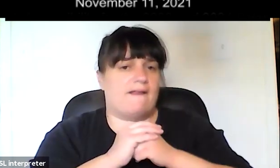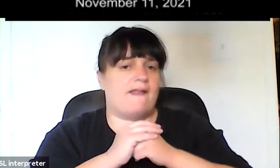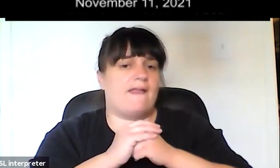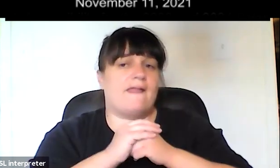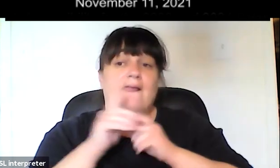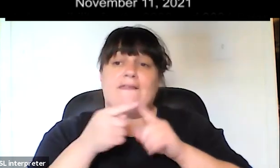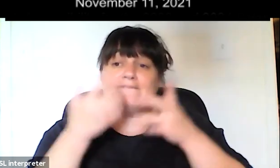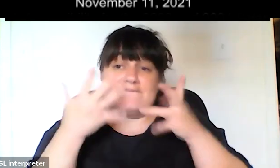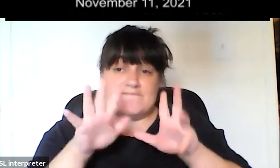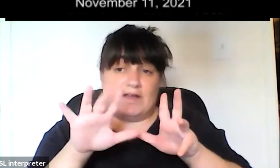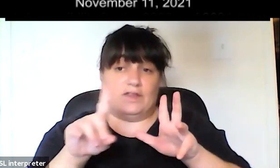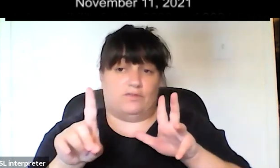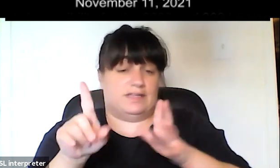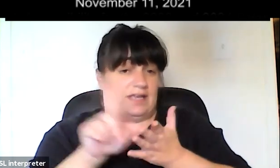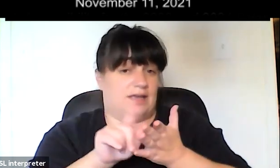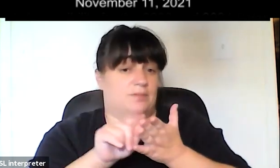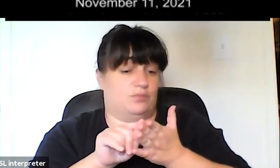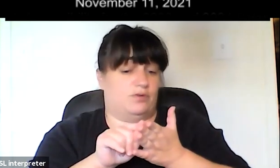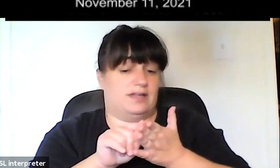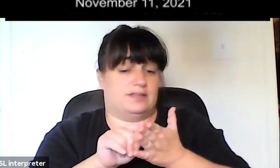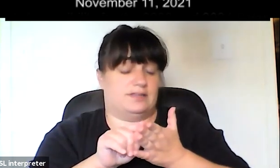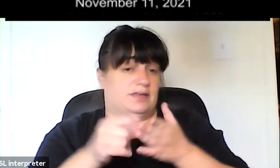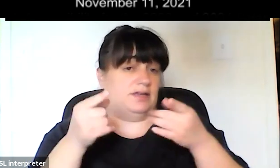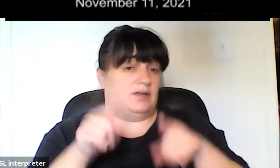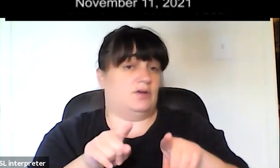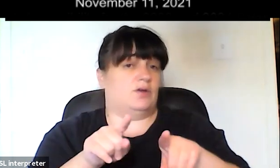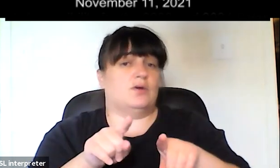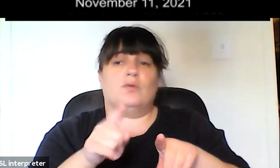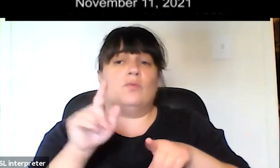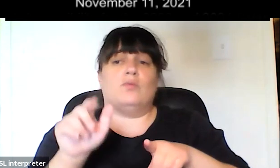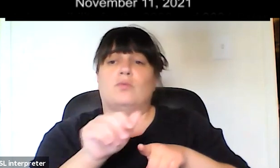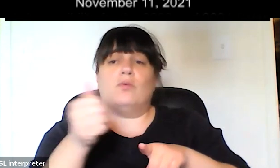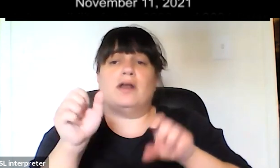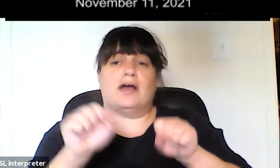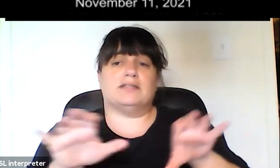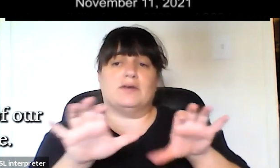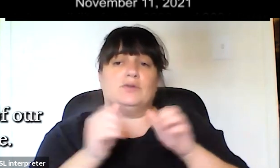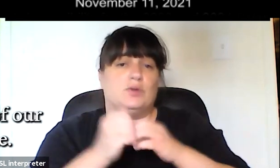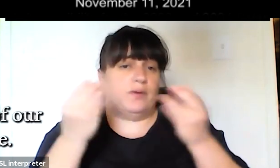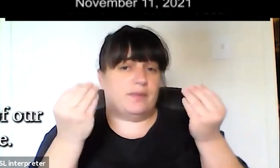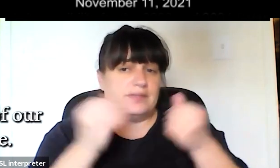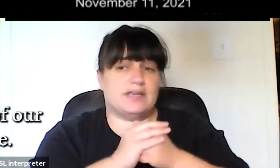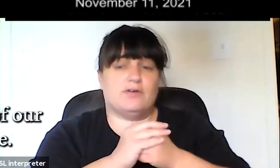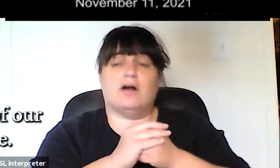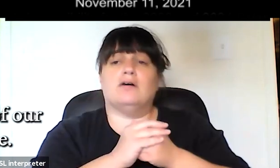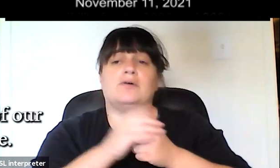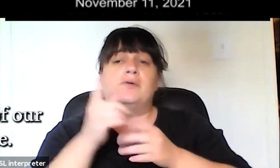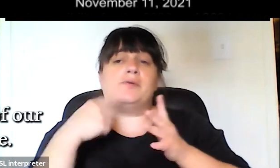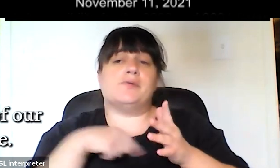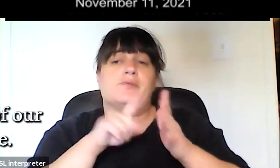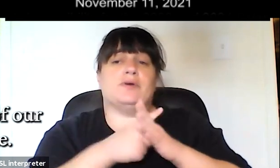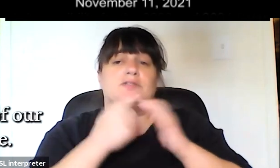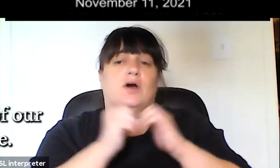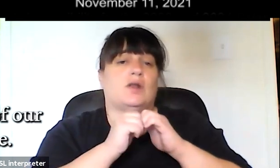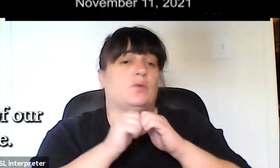So once we had that 3D print, it sort of occurred to me, well, what else can we do with this type of material? And so we started working with some